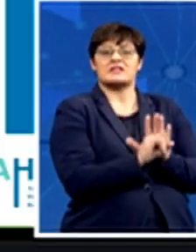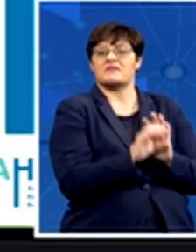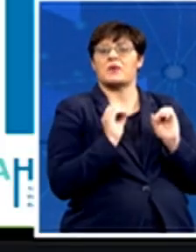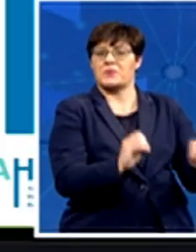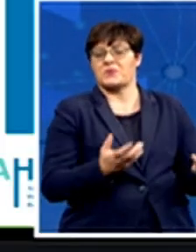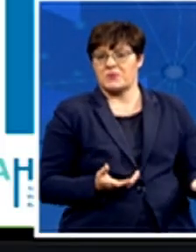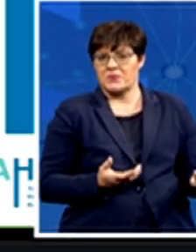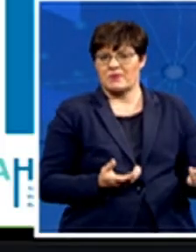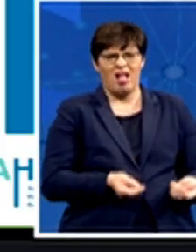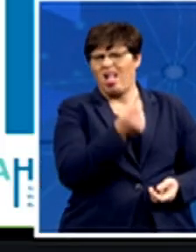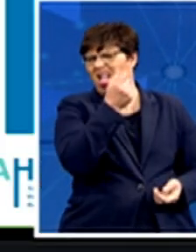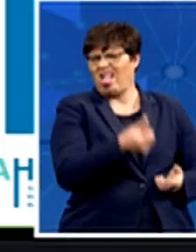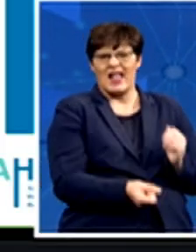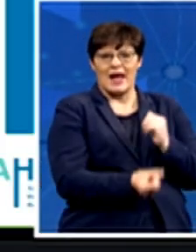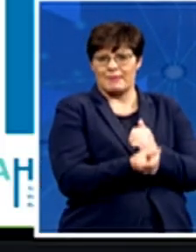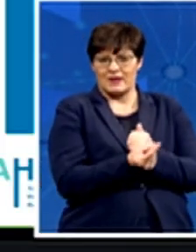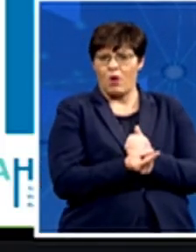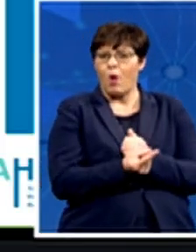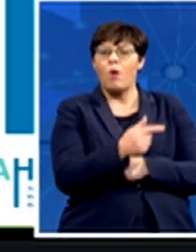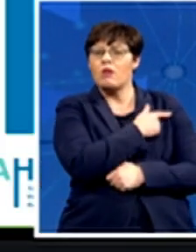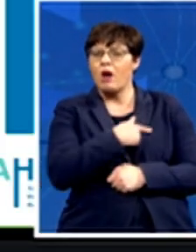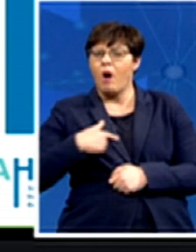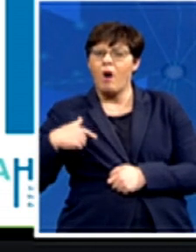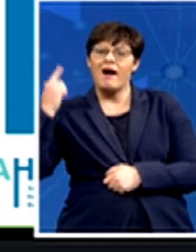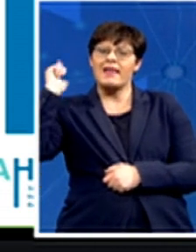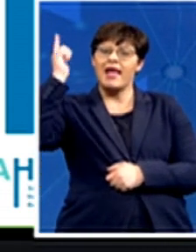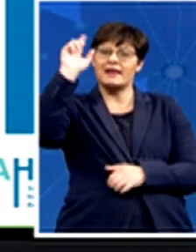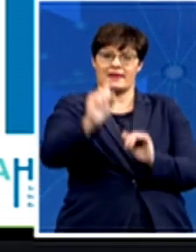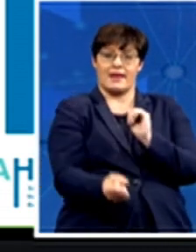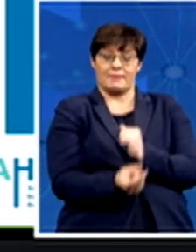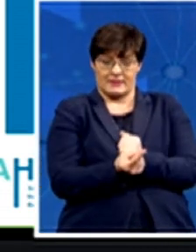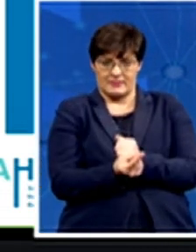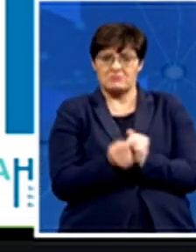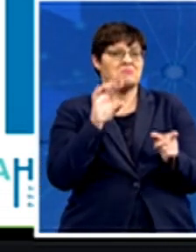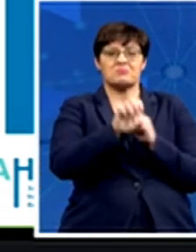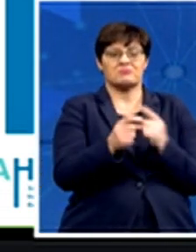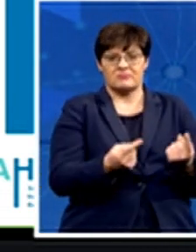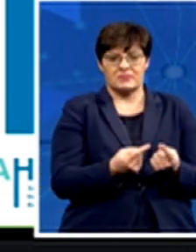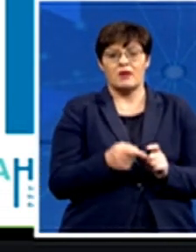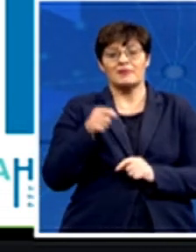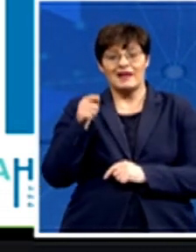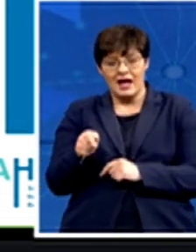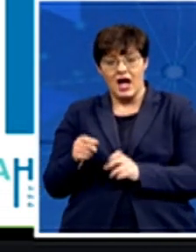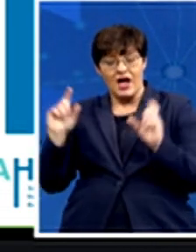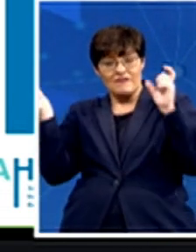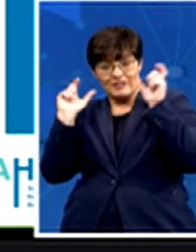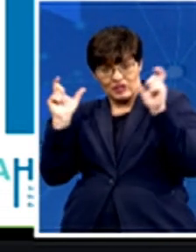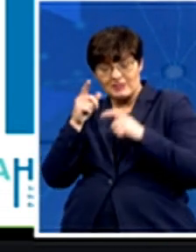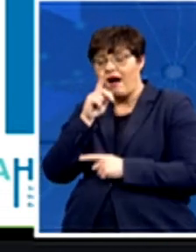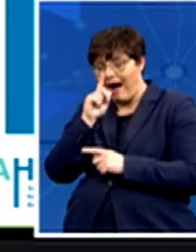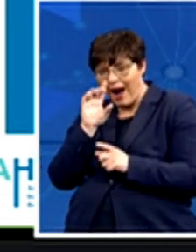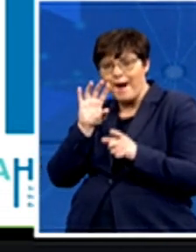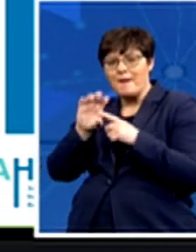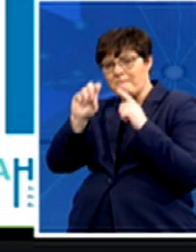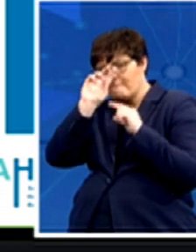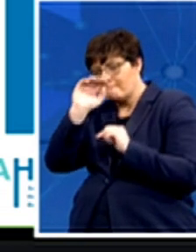long time to occur. Then with pharmacovigilance, that's an opportunity for us then to look more closer into the medicine's performance